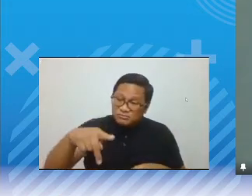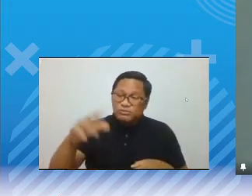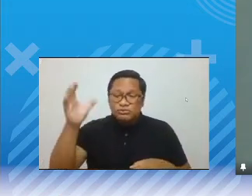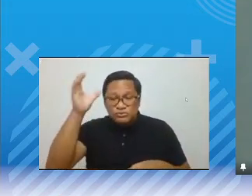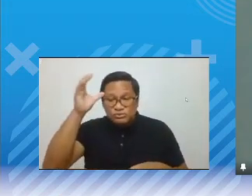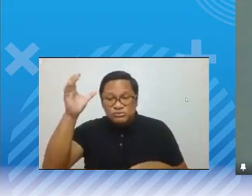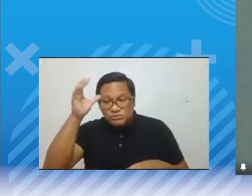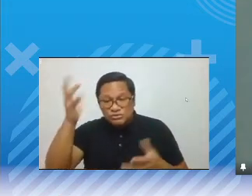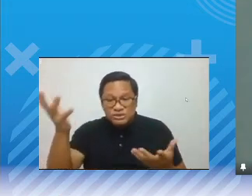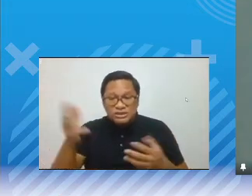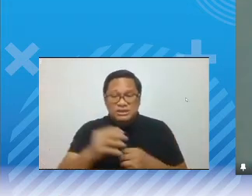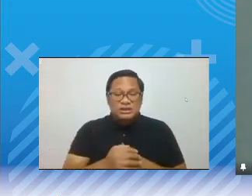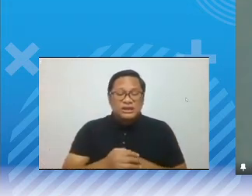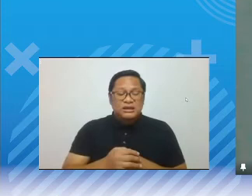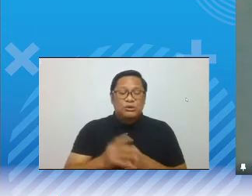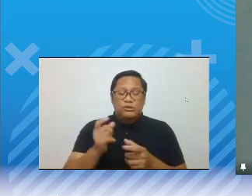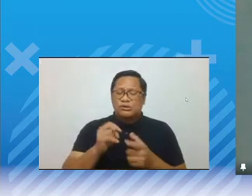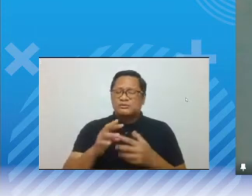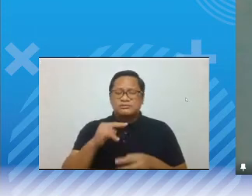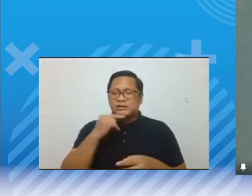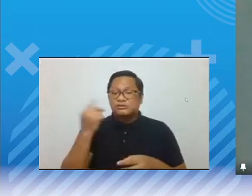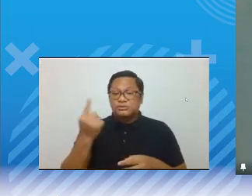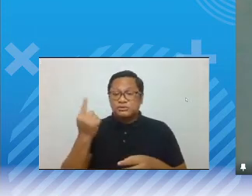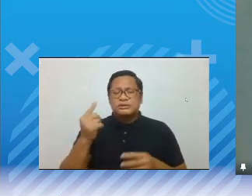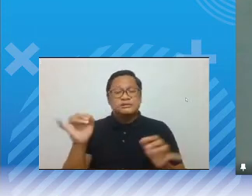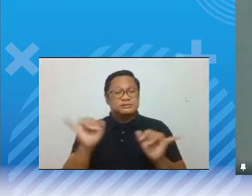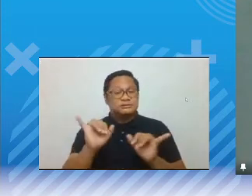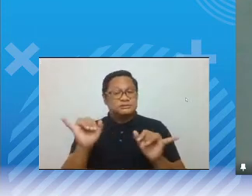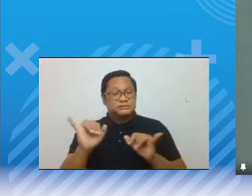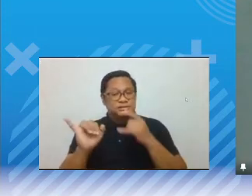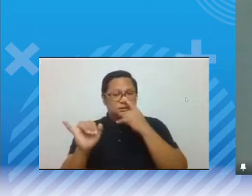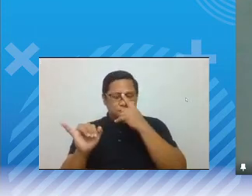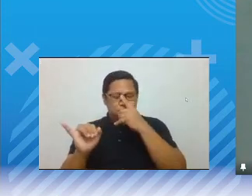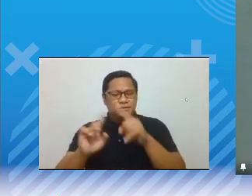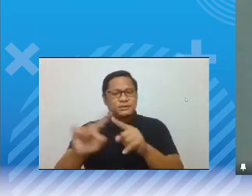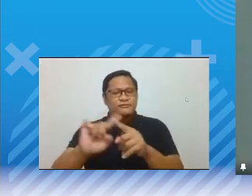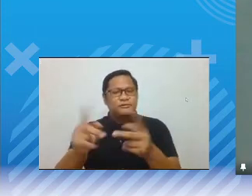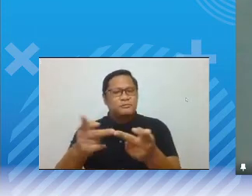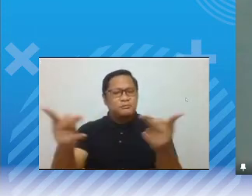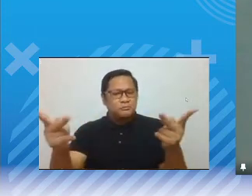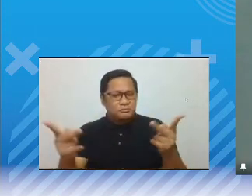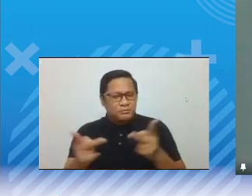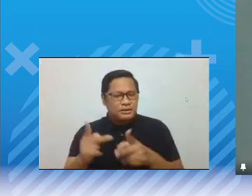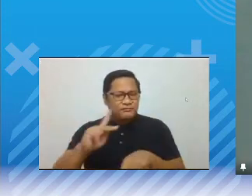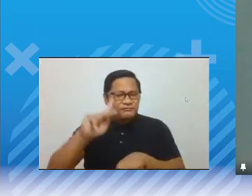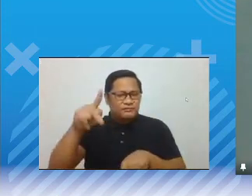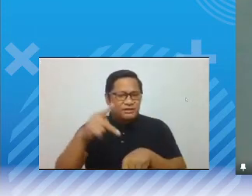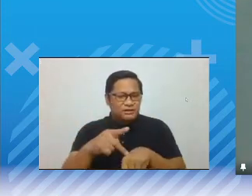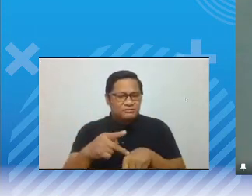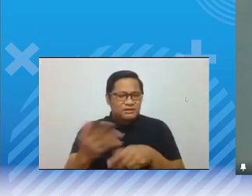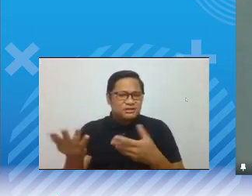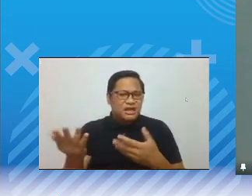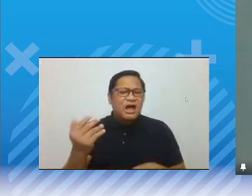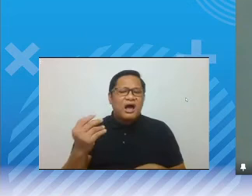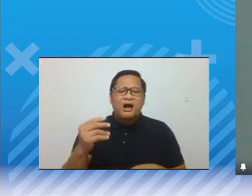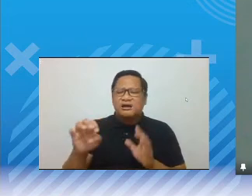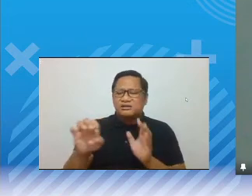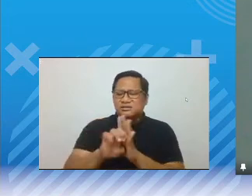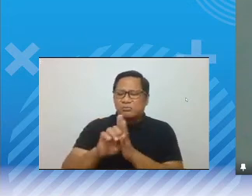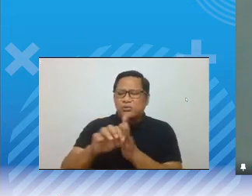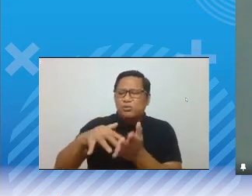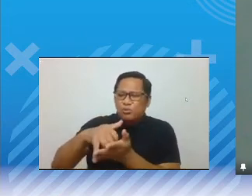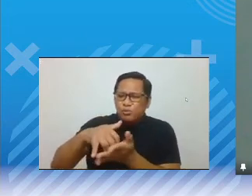connectivity, and hindi lang po yun, alam ko din may mga lugar pa rin sa Pilipinas na mahina po o limited ang connection